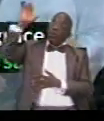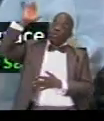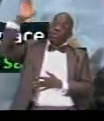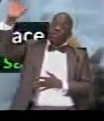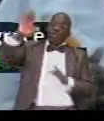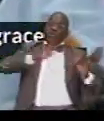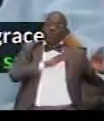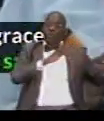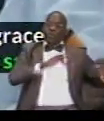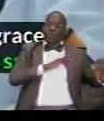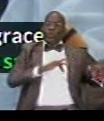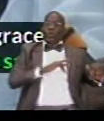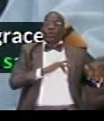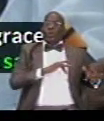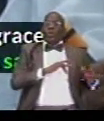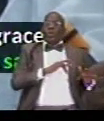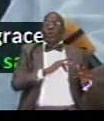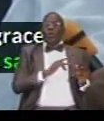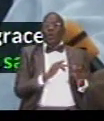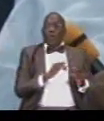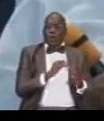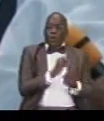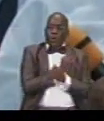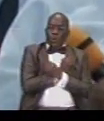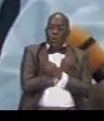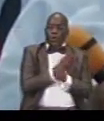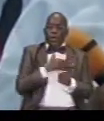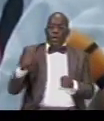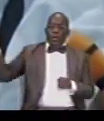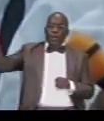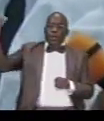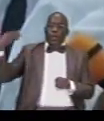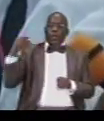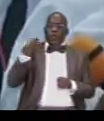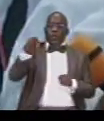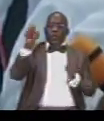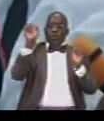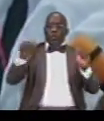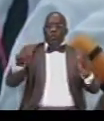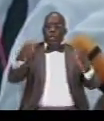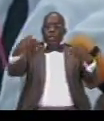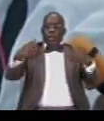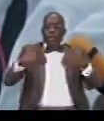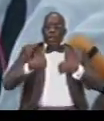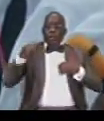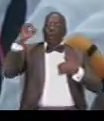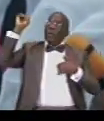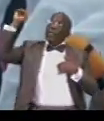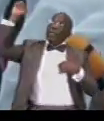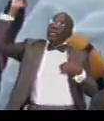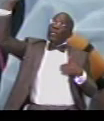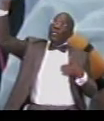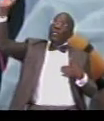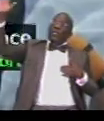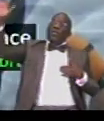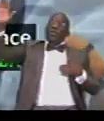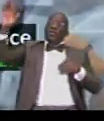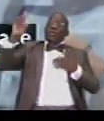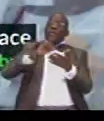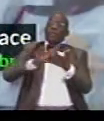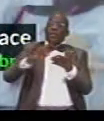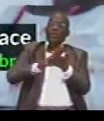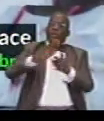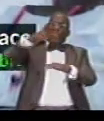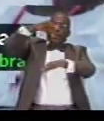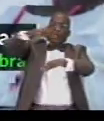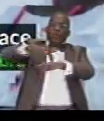mercies, compassion, love, and grace, you can have his divine encounter,